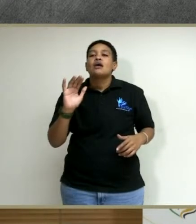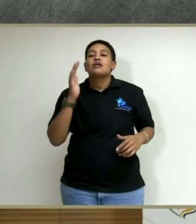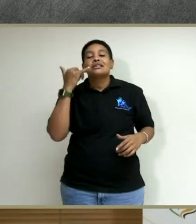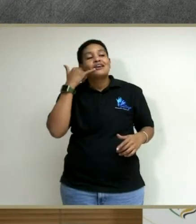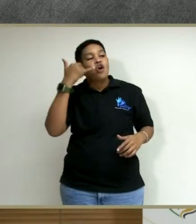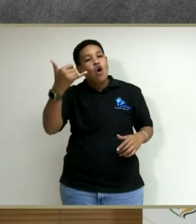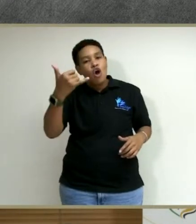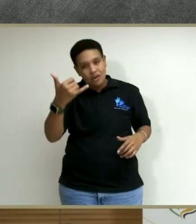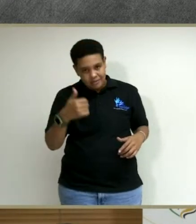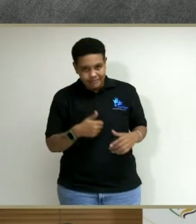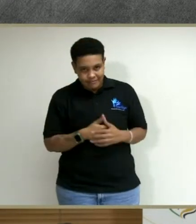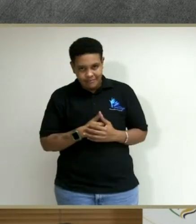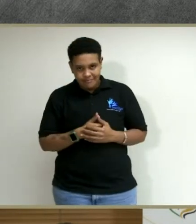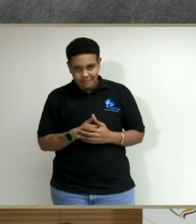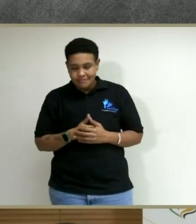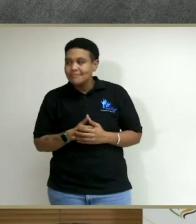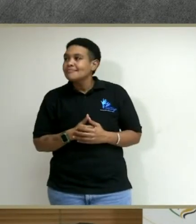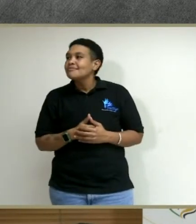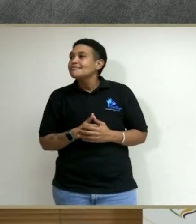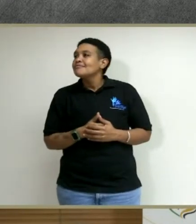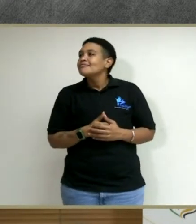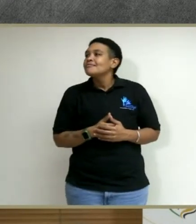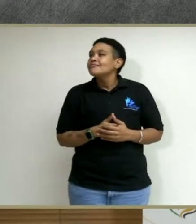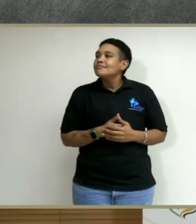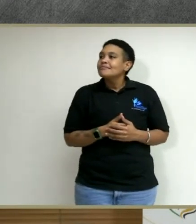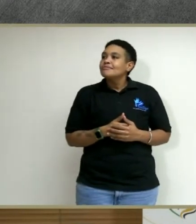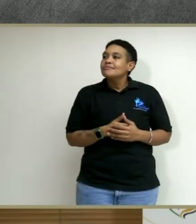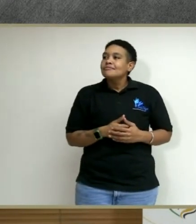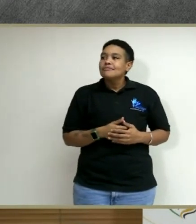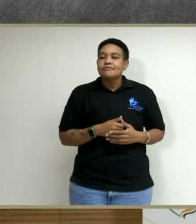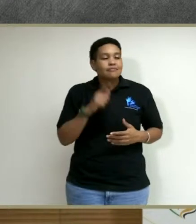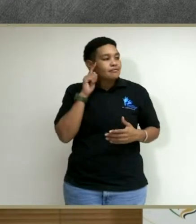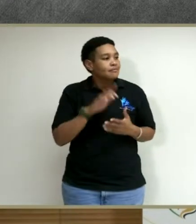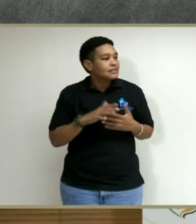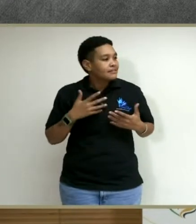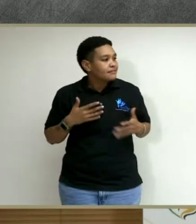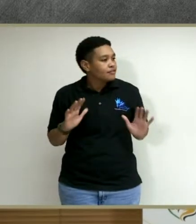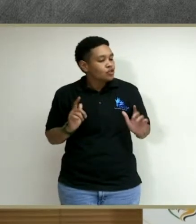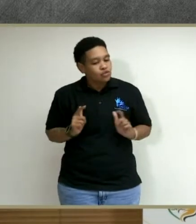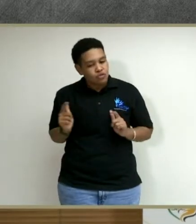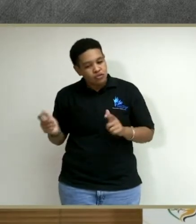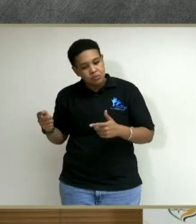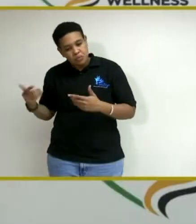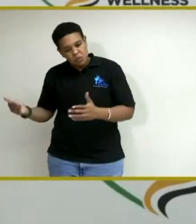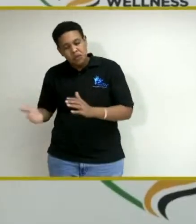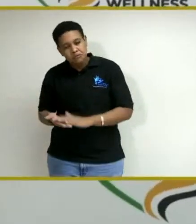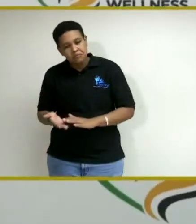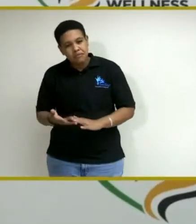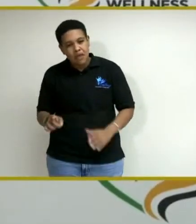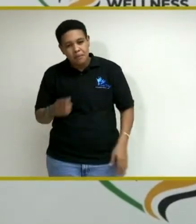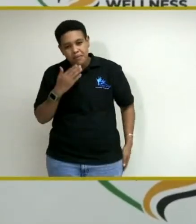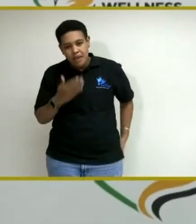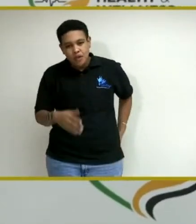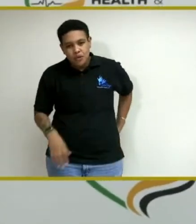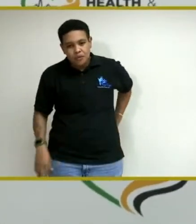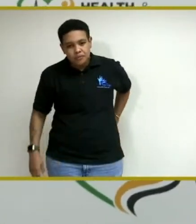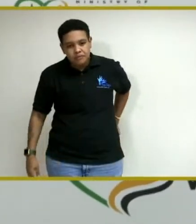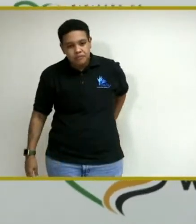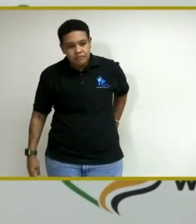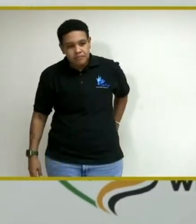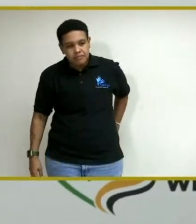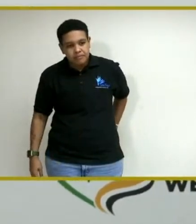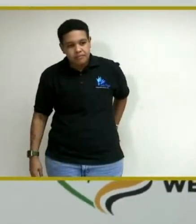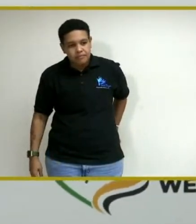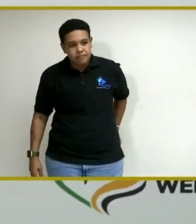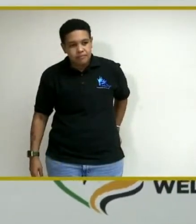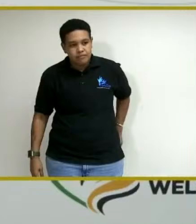telephone call. I believe, Minister, I'm going to stop here and you can go ahead. Thank you. Okay, thank